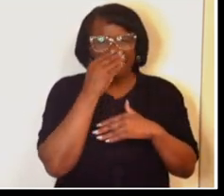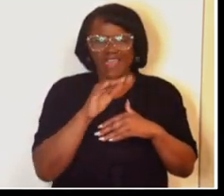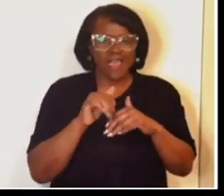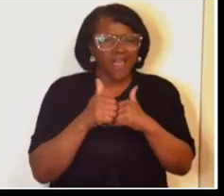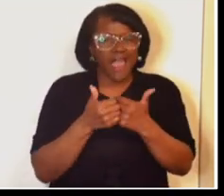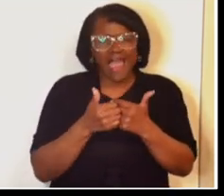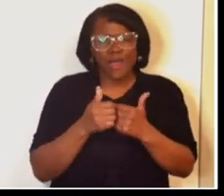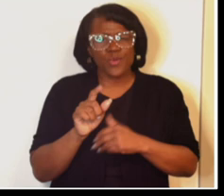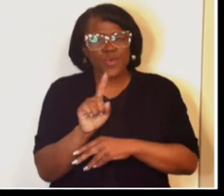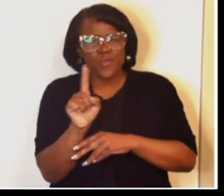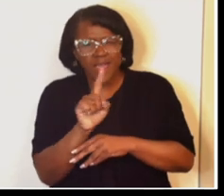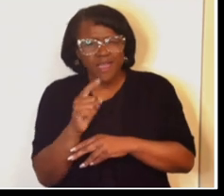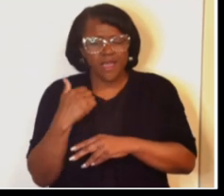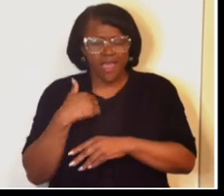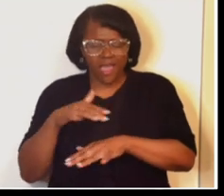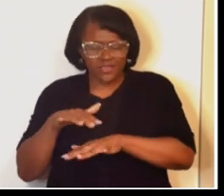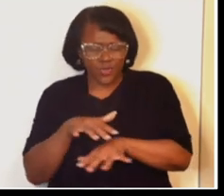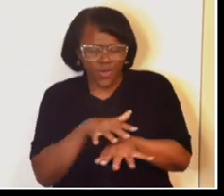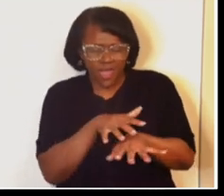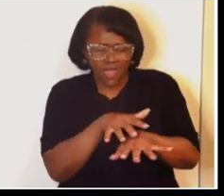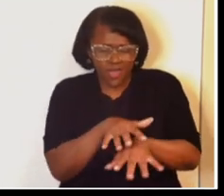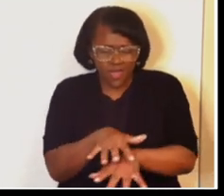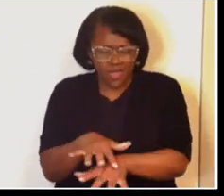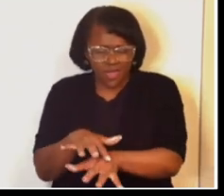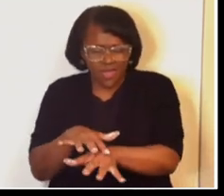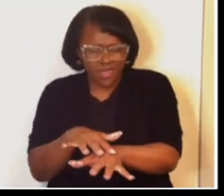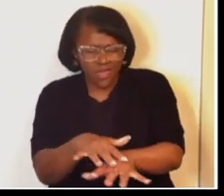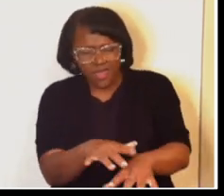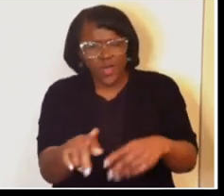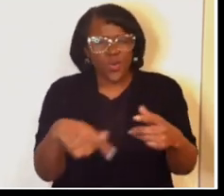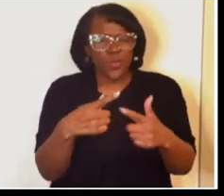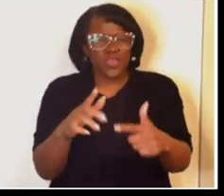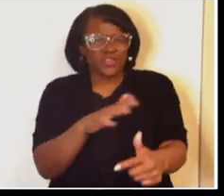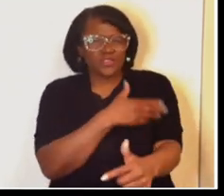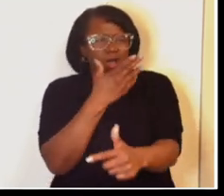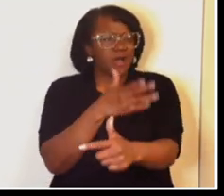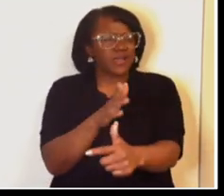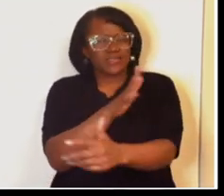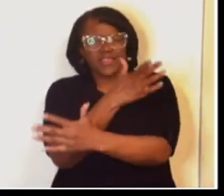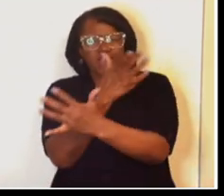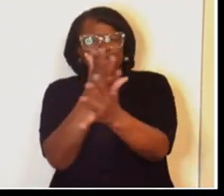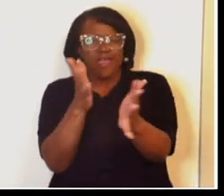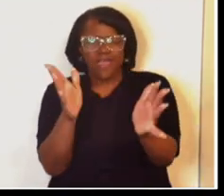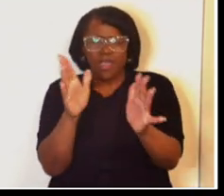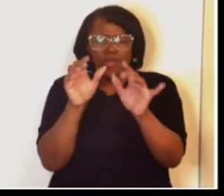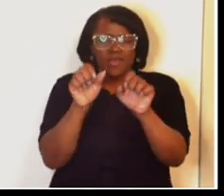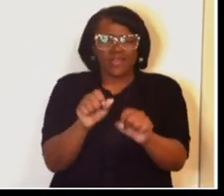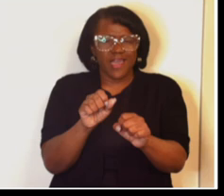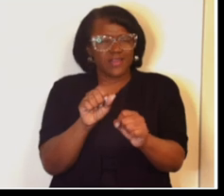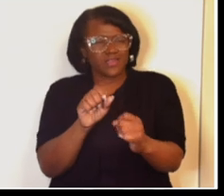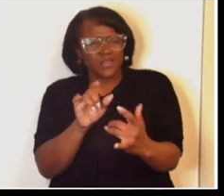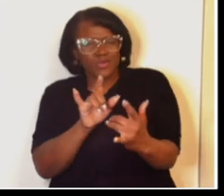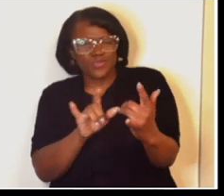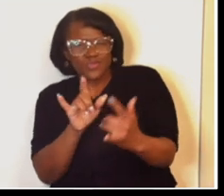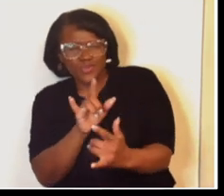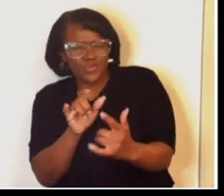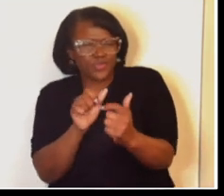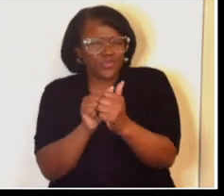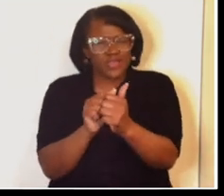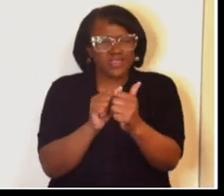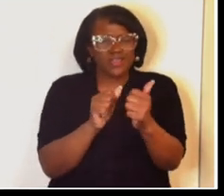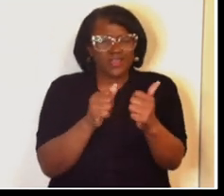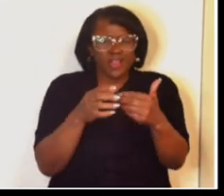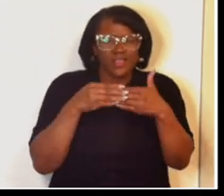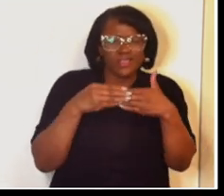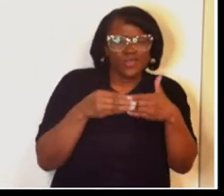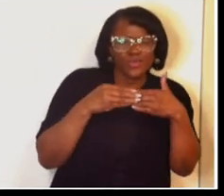flow upon when song is in the air. So it can woo an artful flute with loose, elastic lips. Its